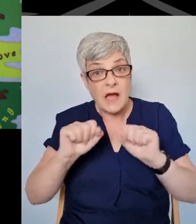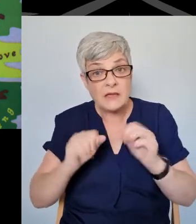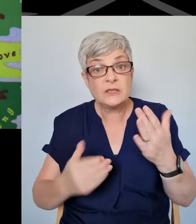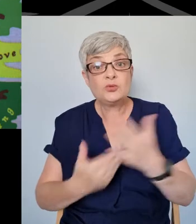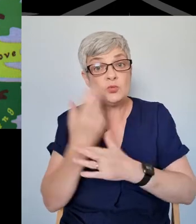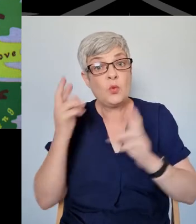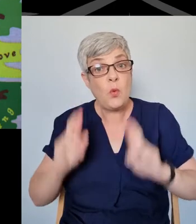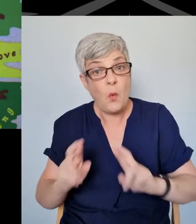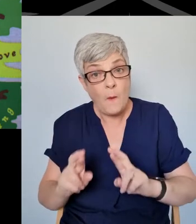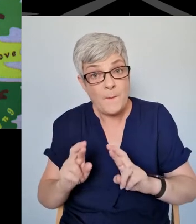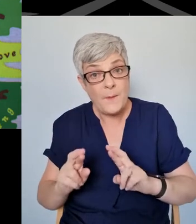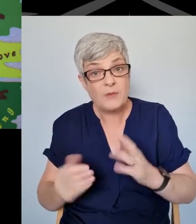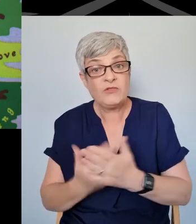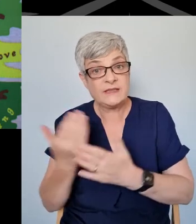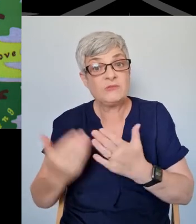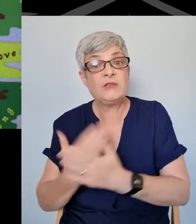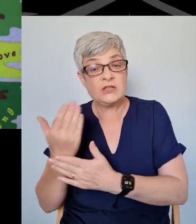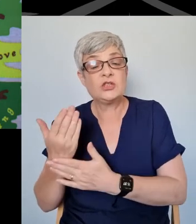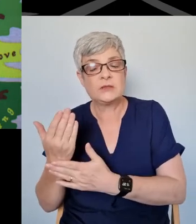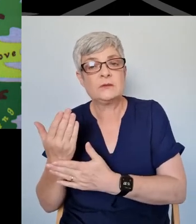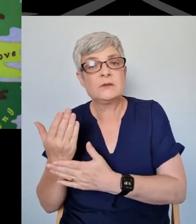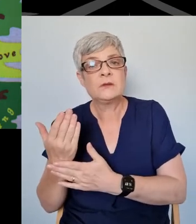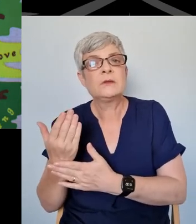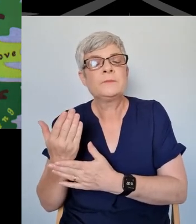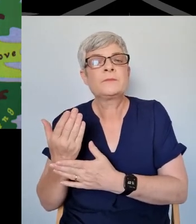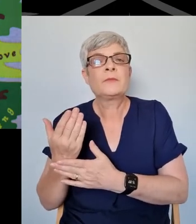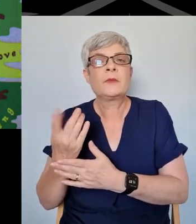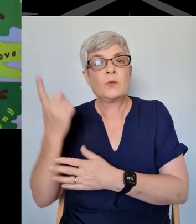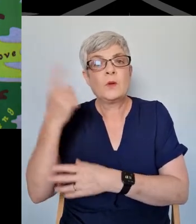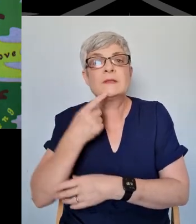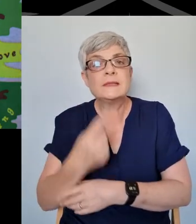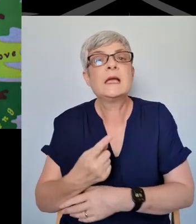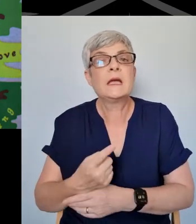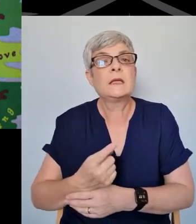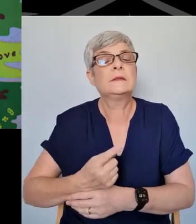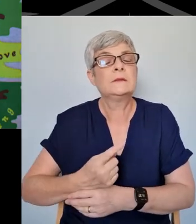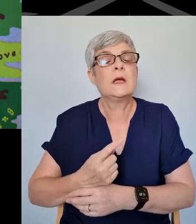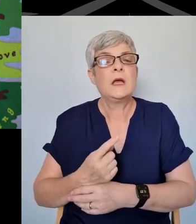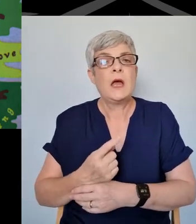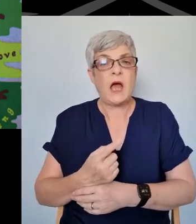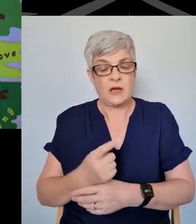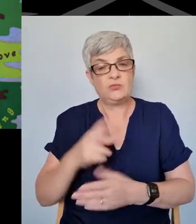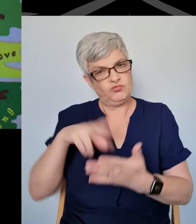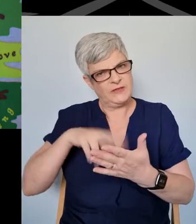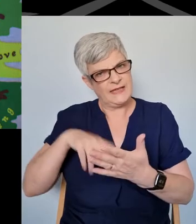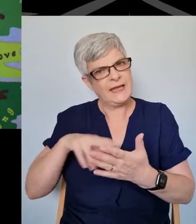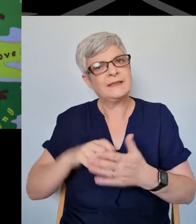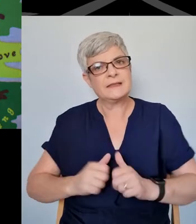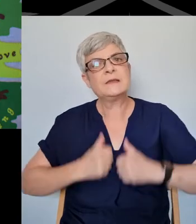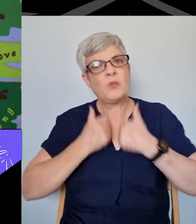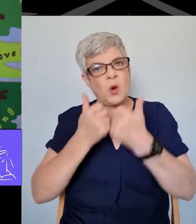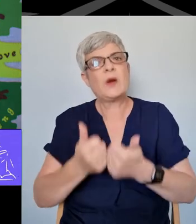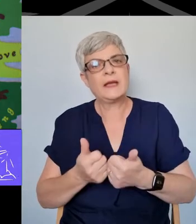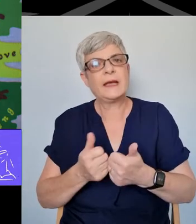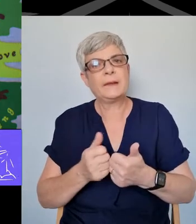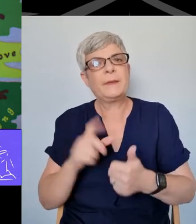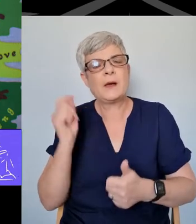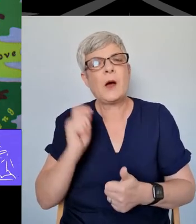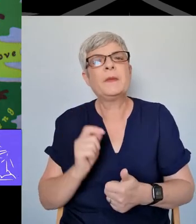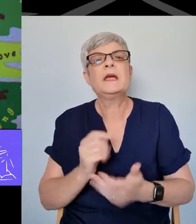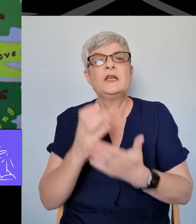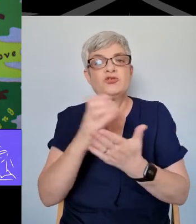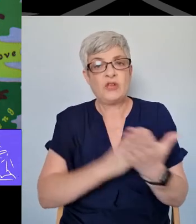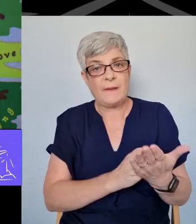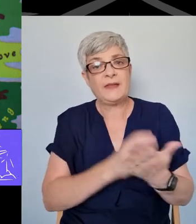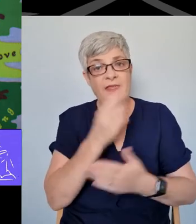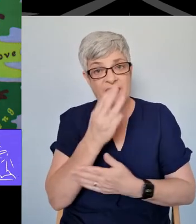and of restoration. And we reading this morning, picking up on that. First thing I'm going to read in chapter